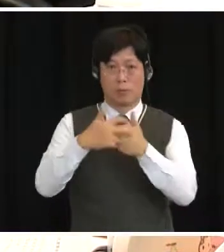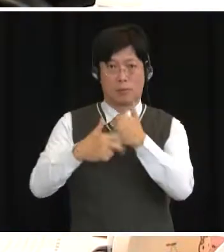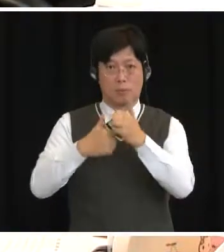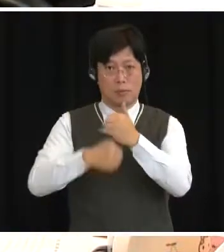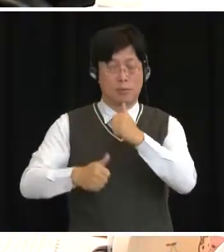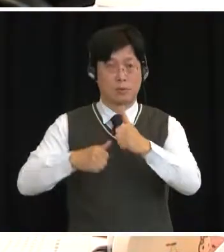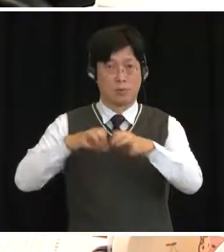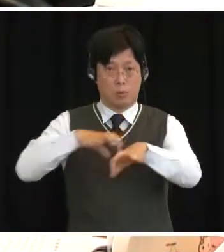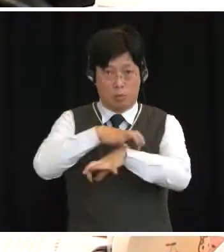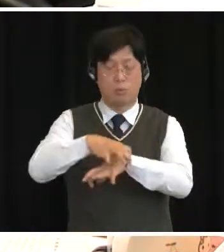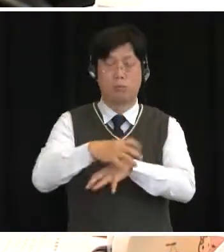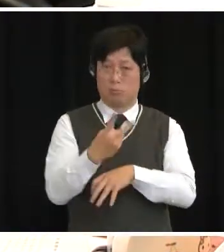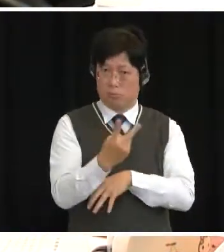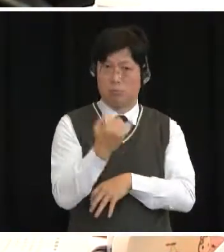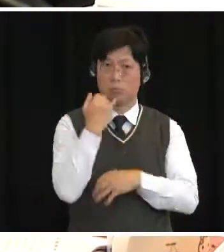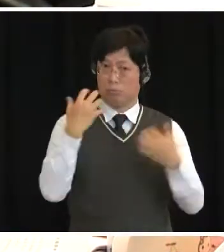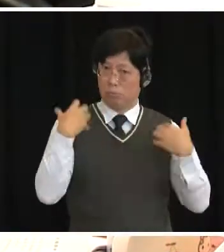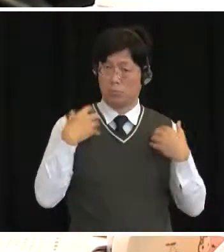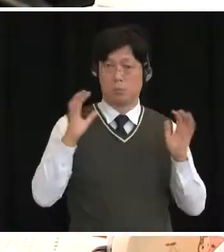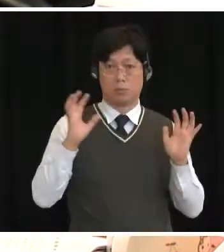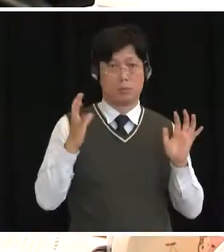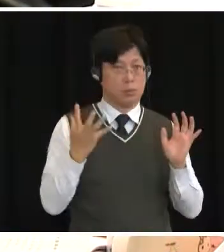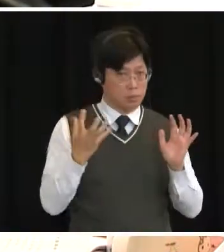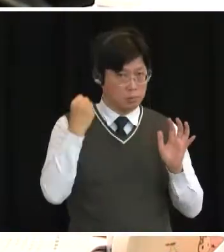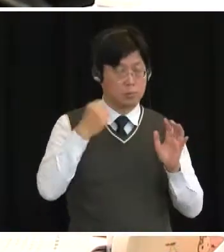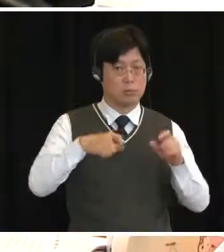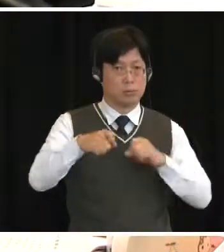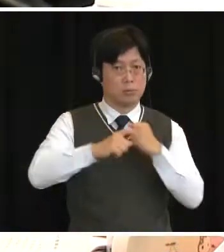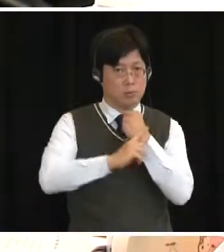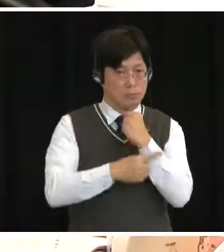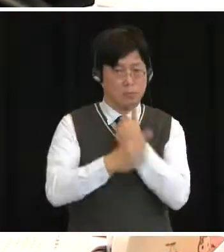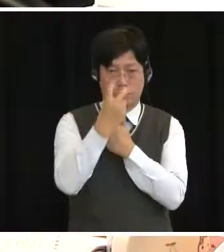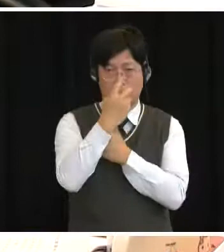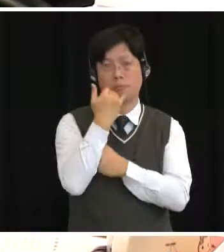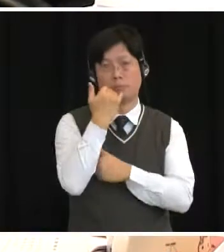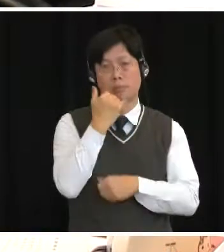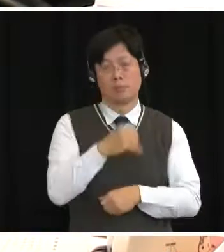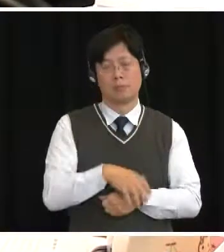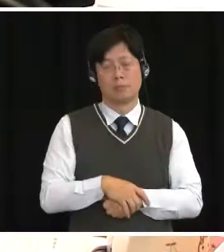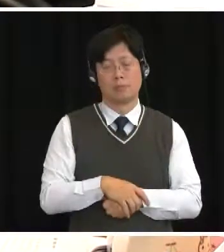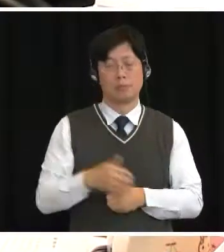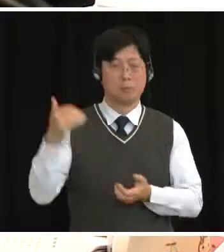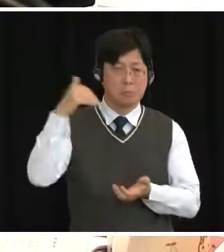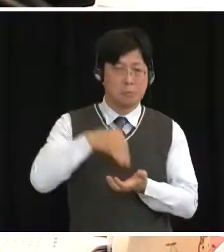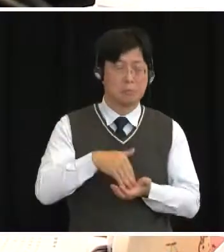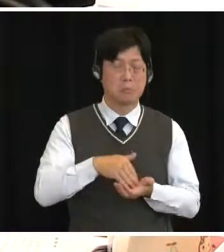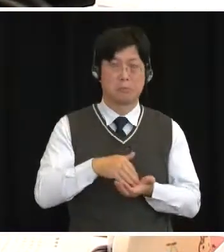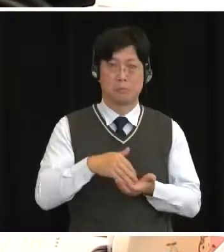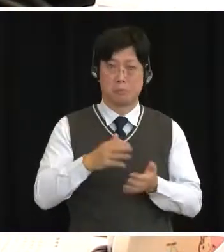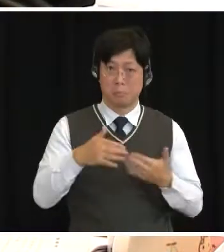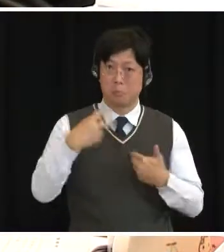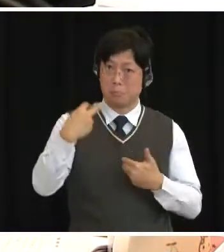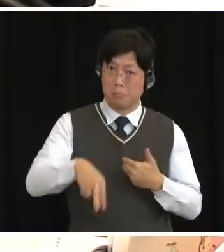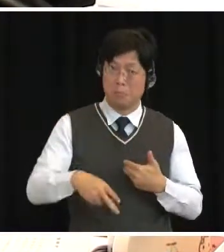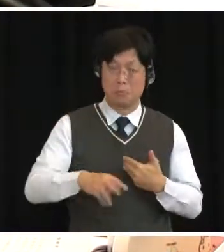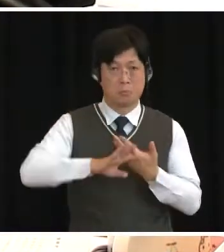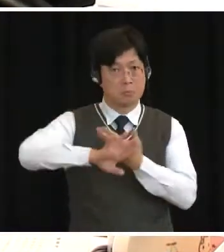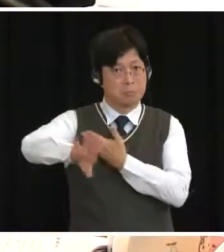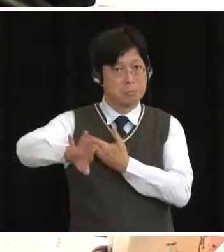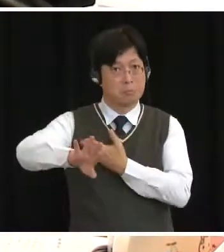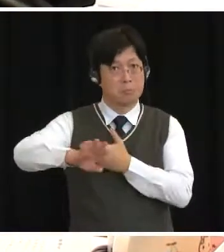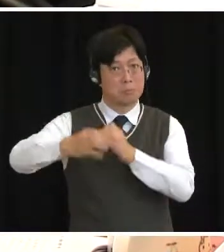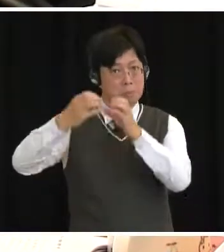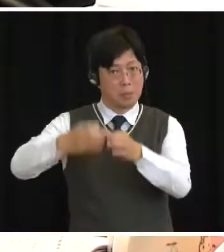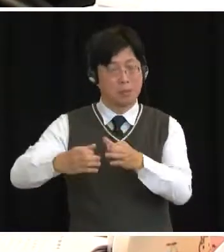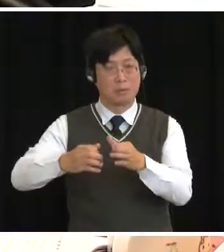I think, as I said, the committee I just mentioned under legislative yuan is able to review bills related to children's